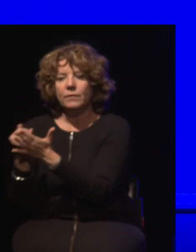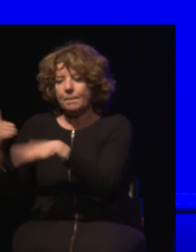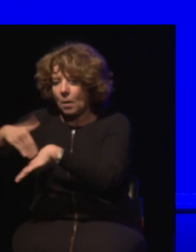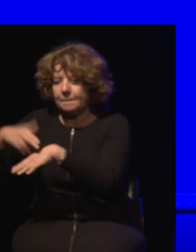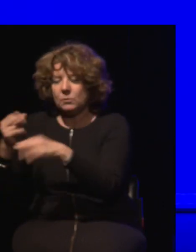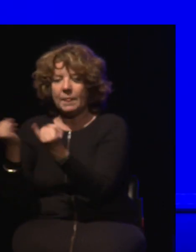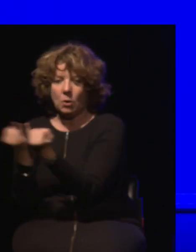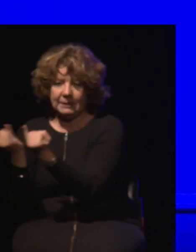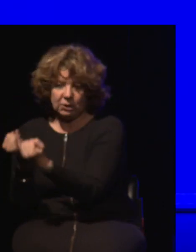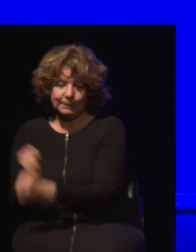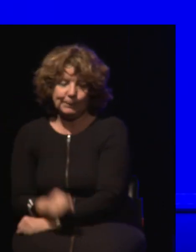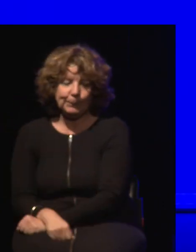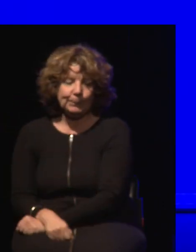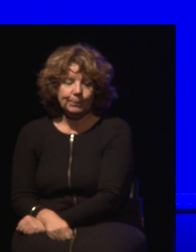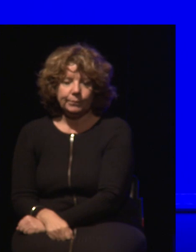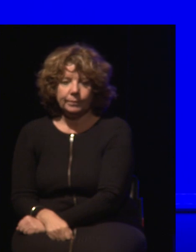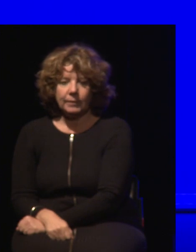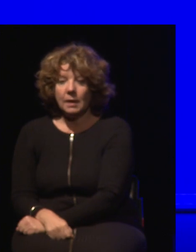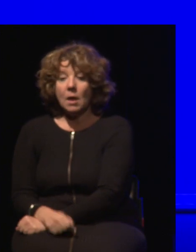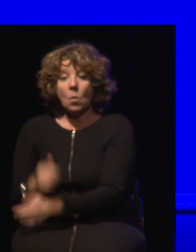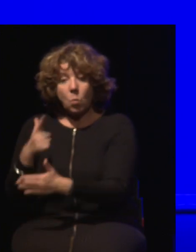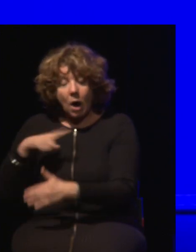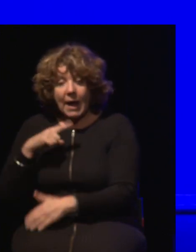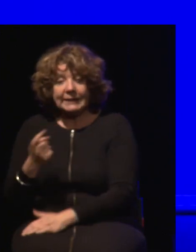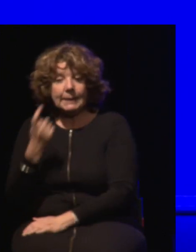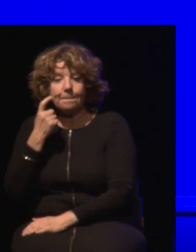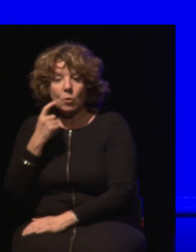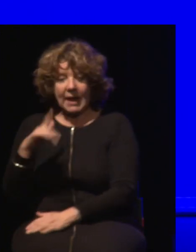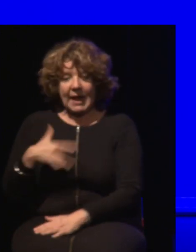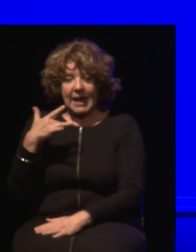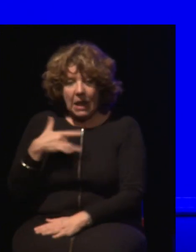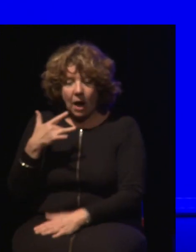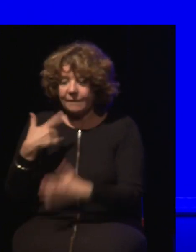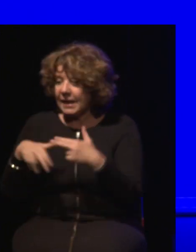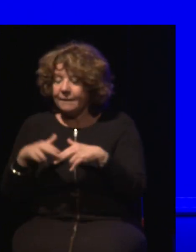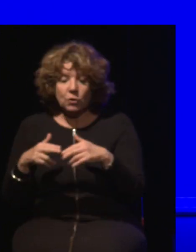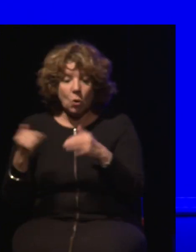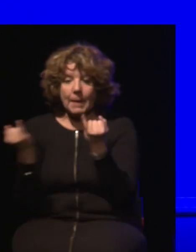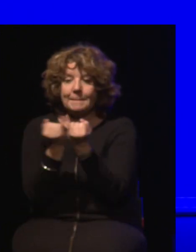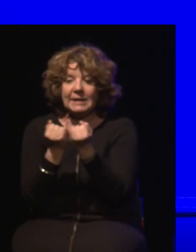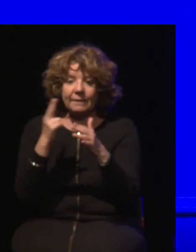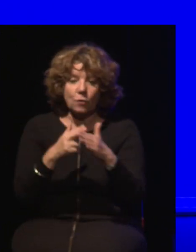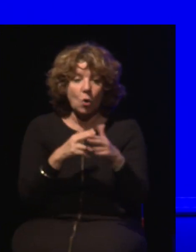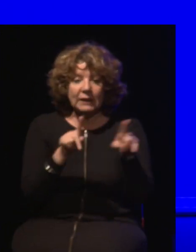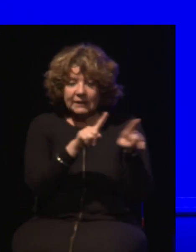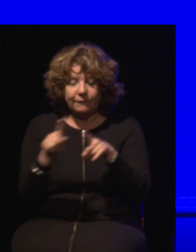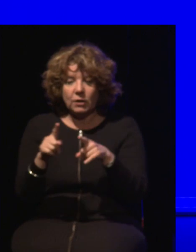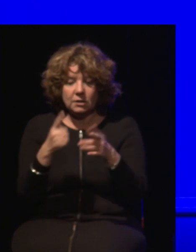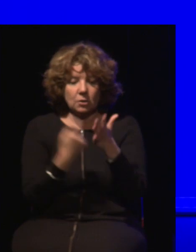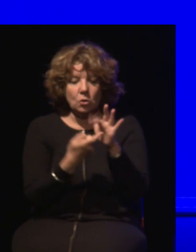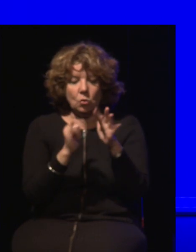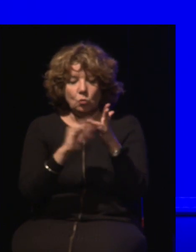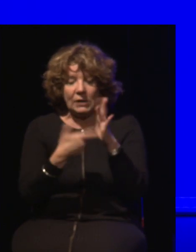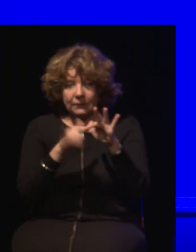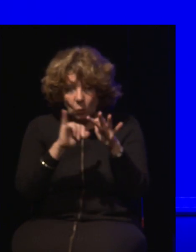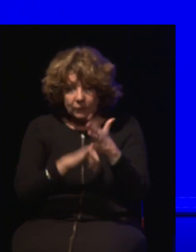competition. And the reason is simple. In life, vying over resources is costly. It's risky, it